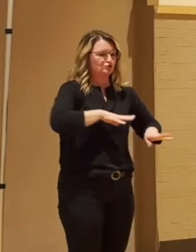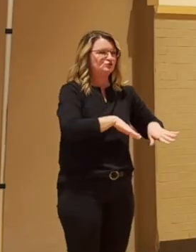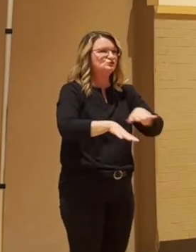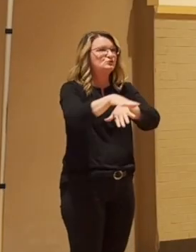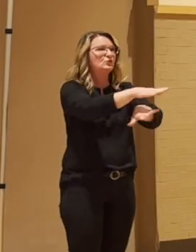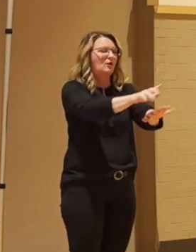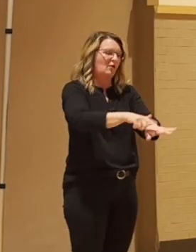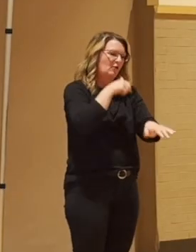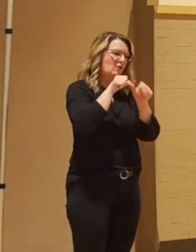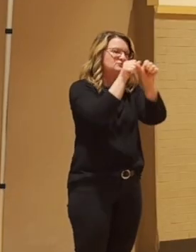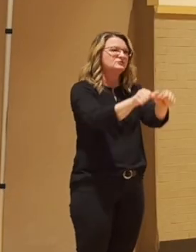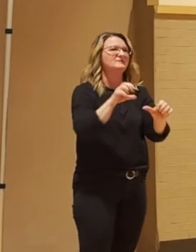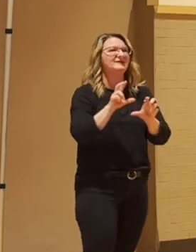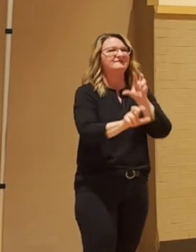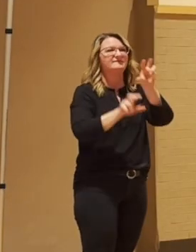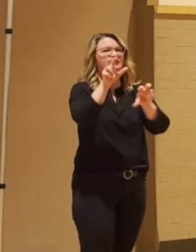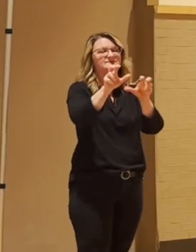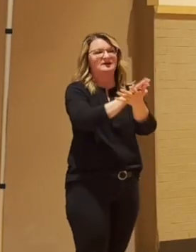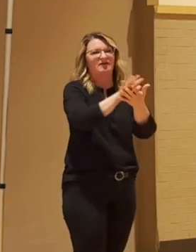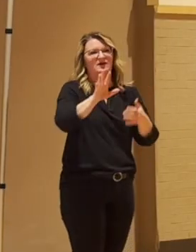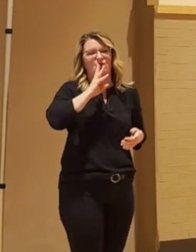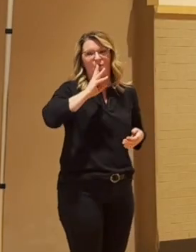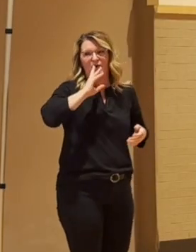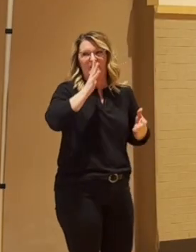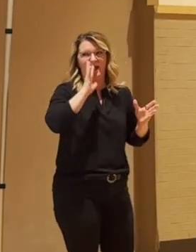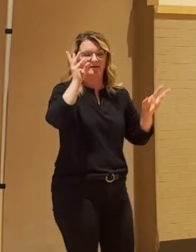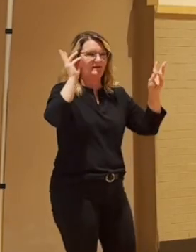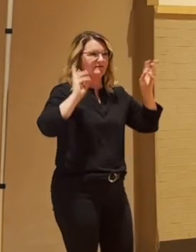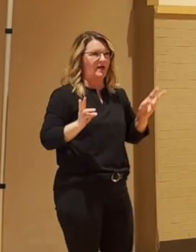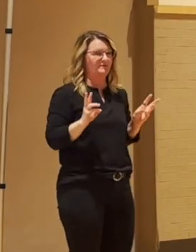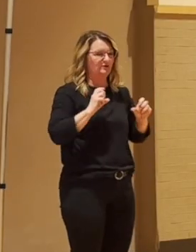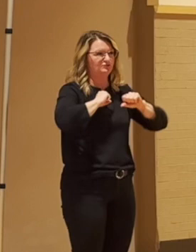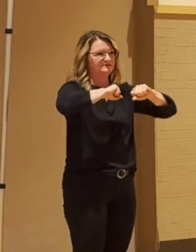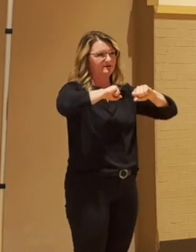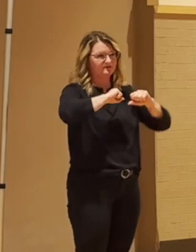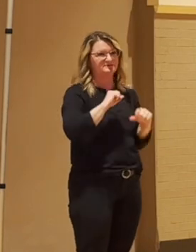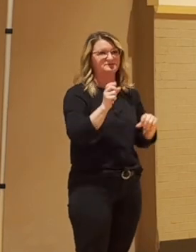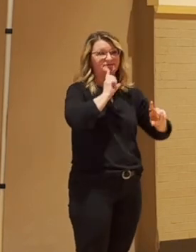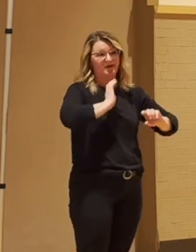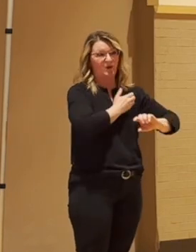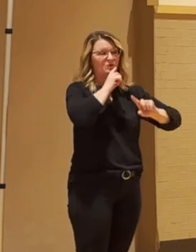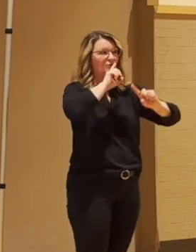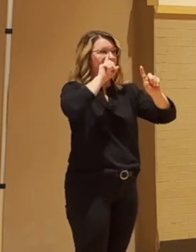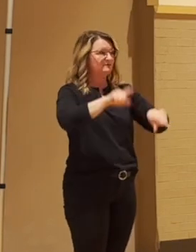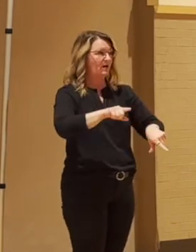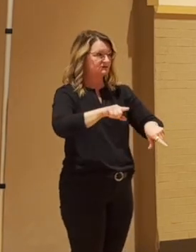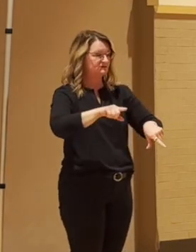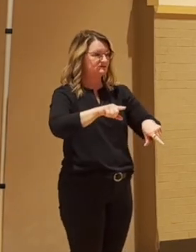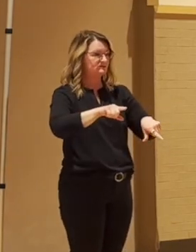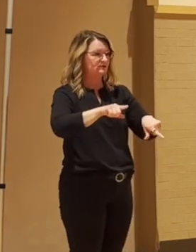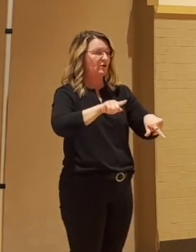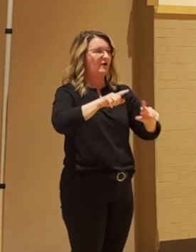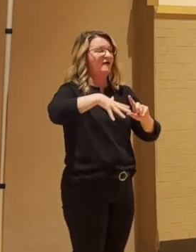long-term investment in clean water and climate resilience. Is our response to the